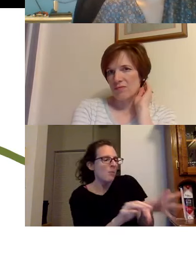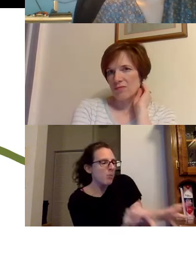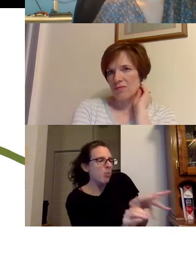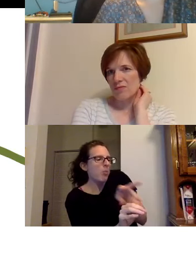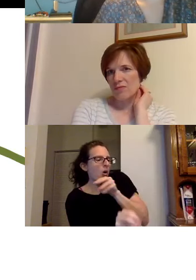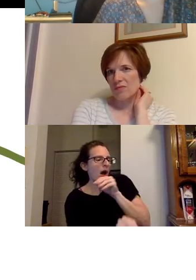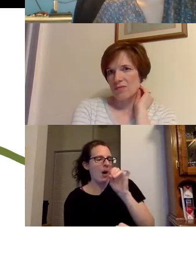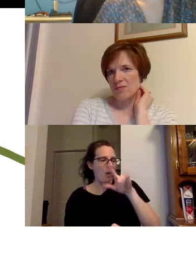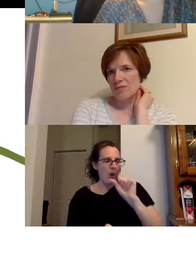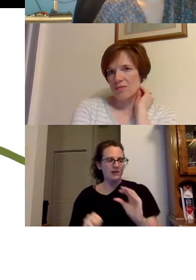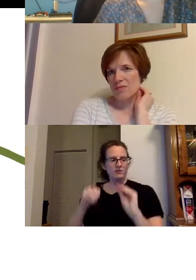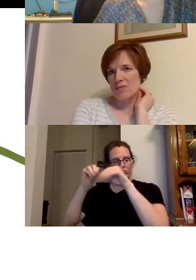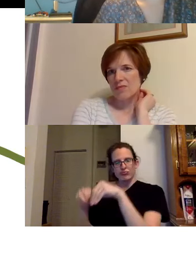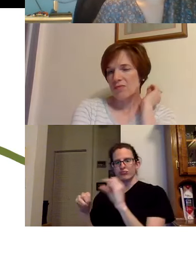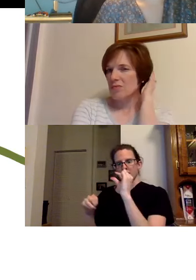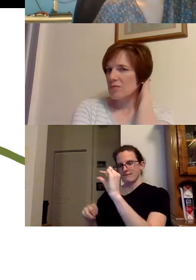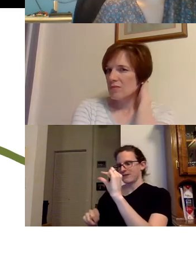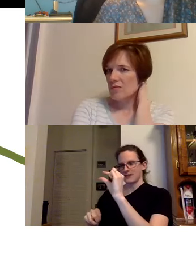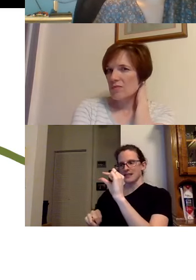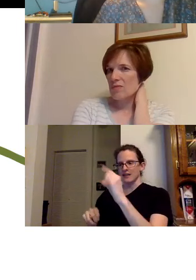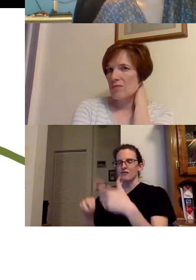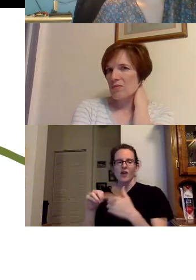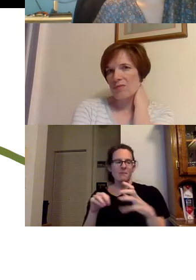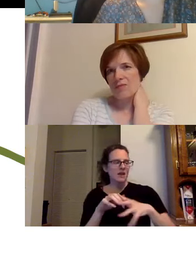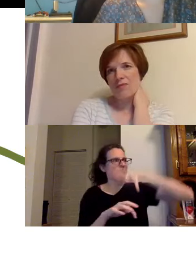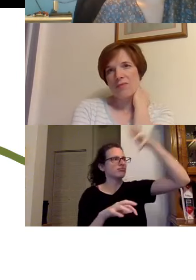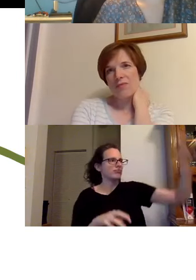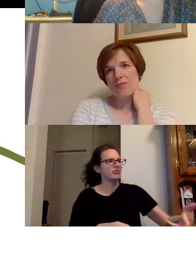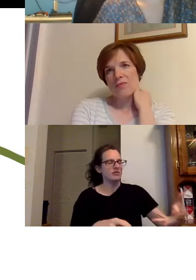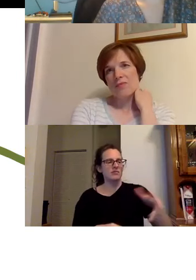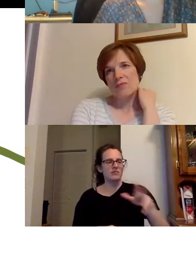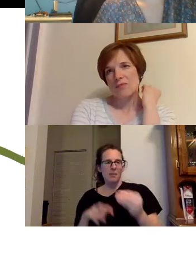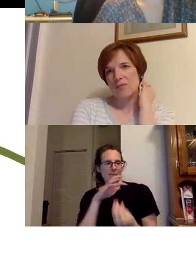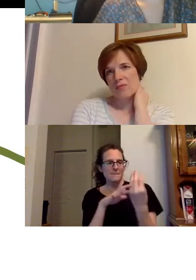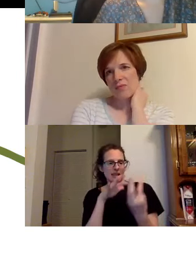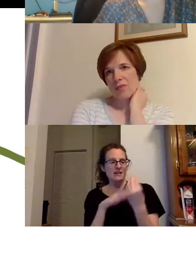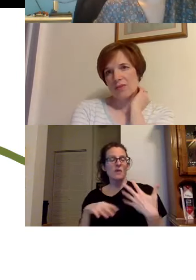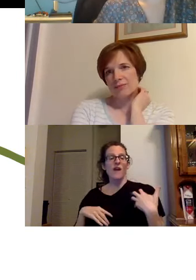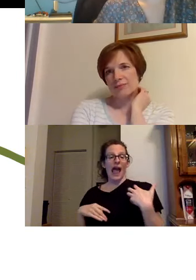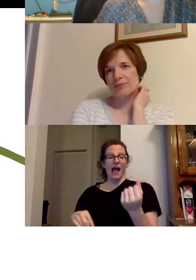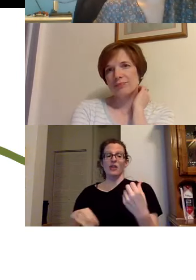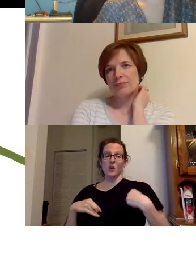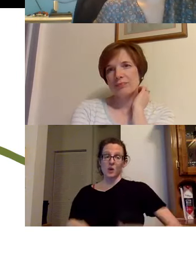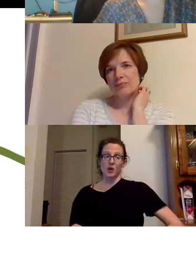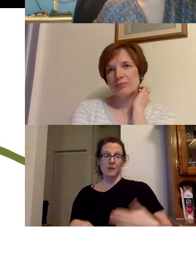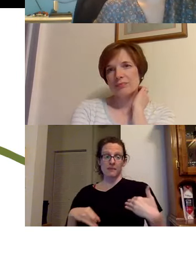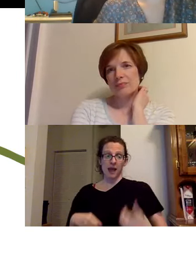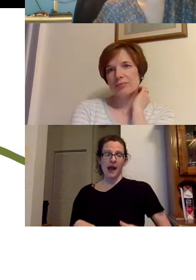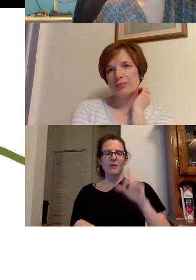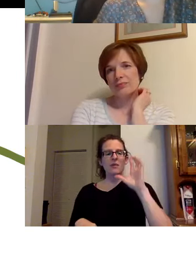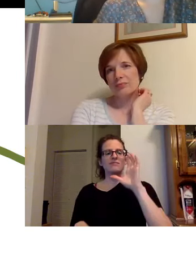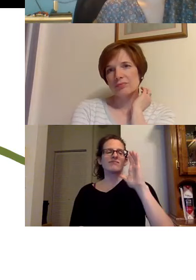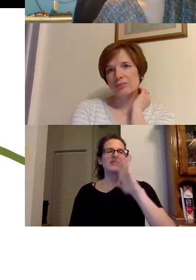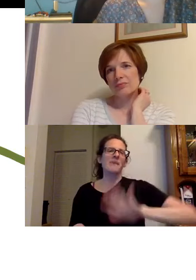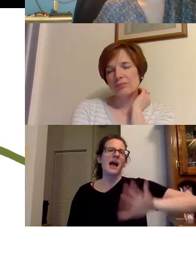a little small amount of essential oil. So when it comes to a healthy human body, we're looking for 62 to